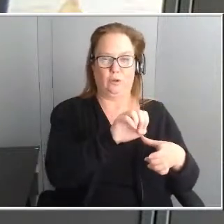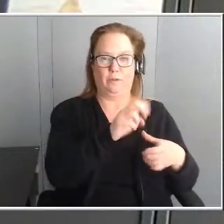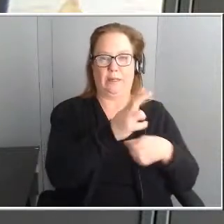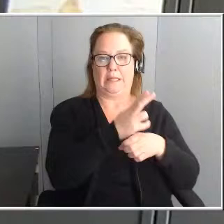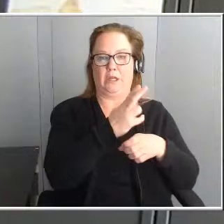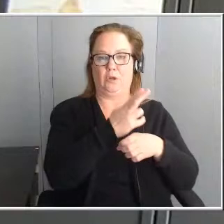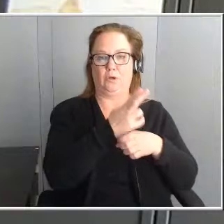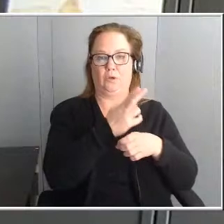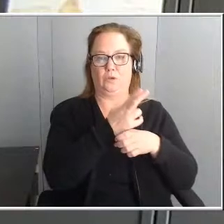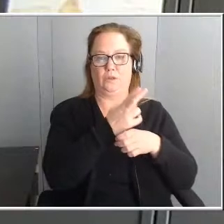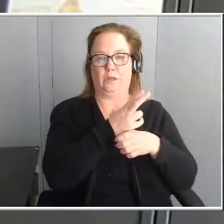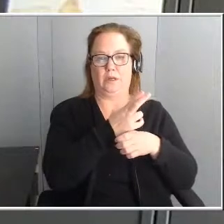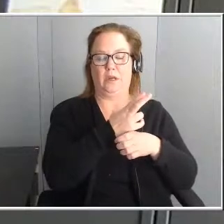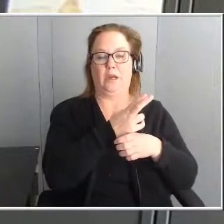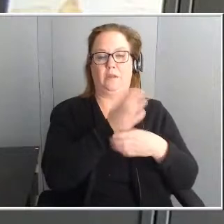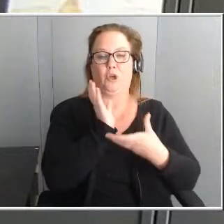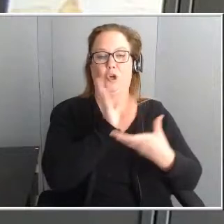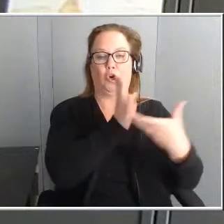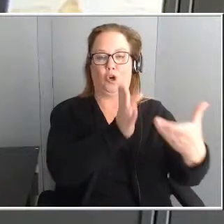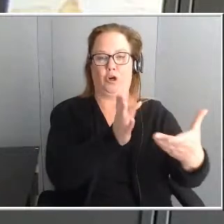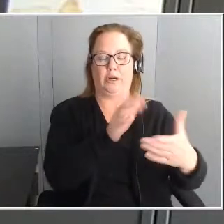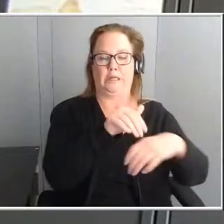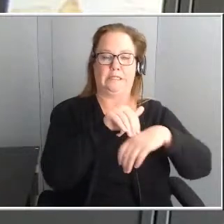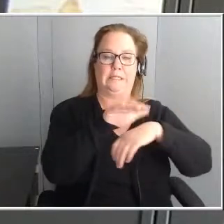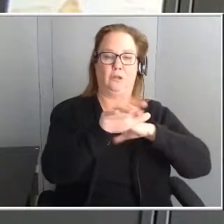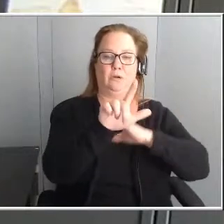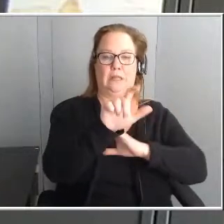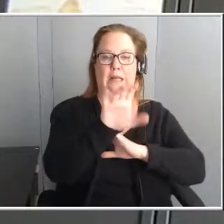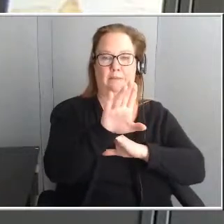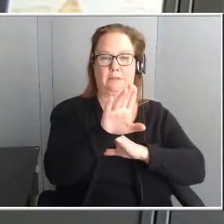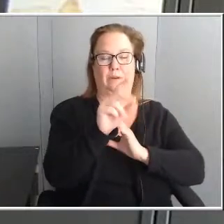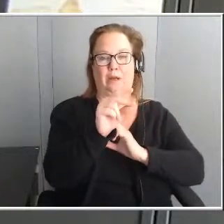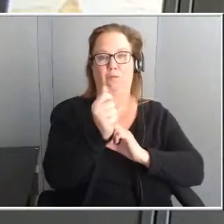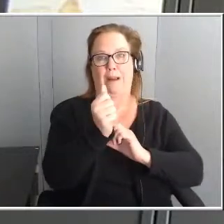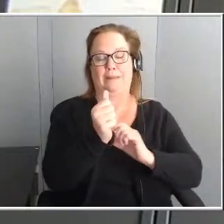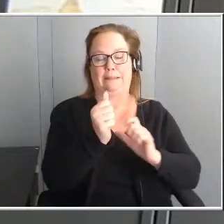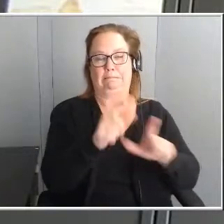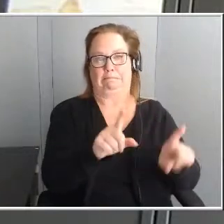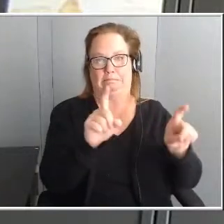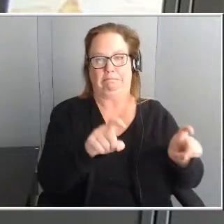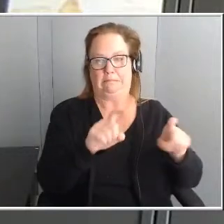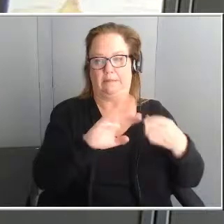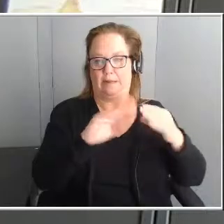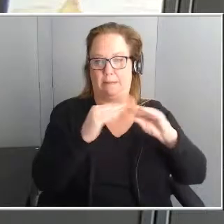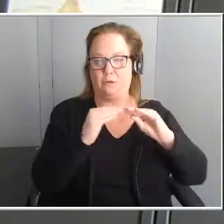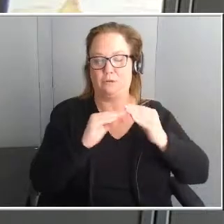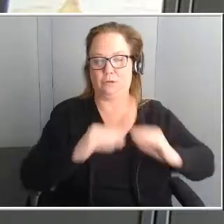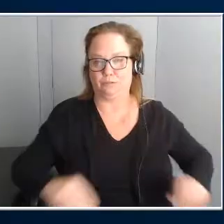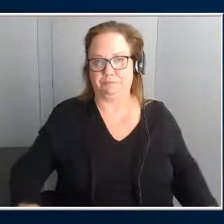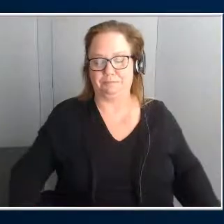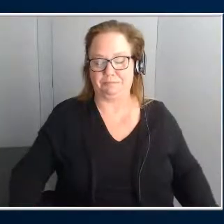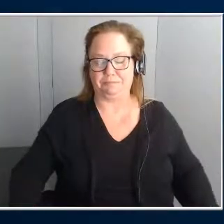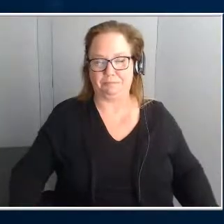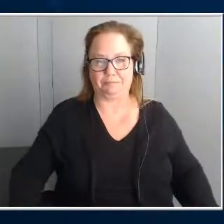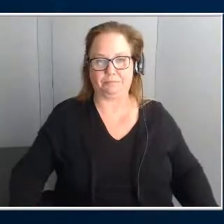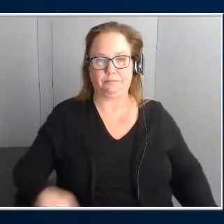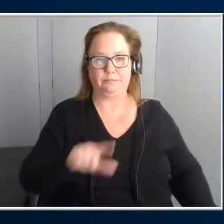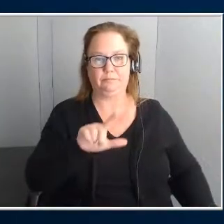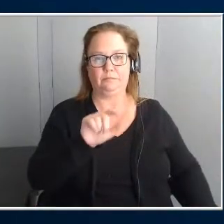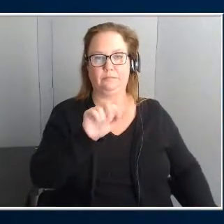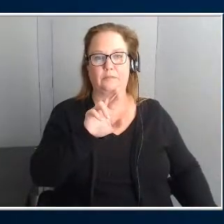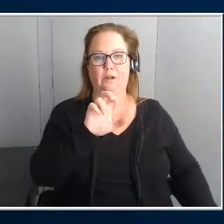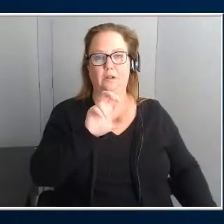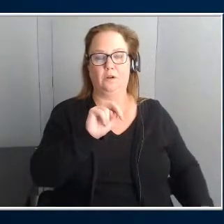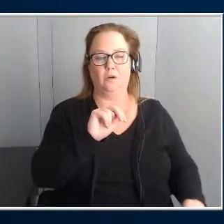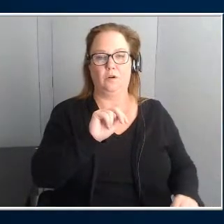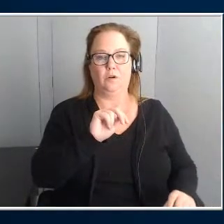the state courier system to deliver it to our lab. So we get pretty rapid turnaround of the numbers for them. Lauren has a question for you. I'm going to keep you